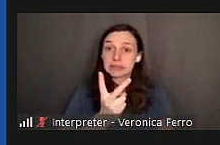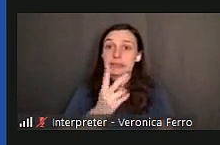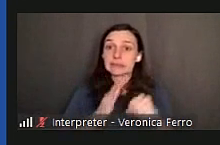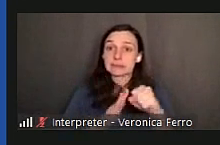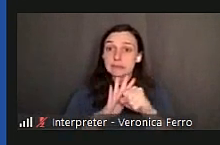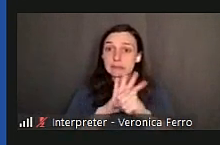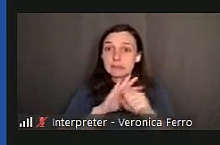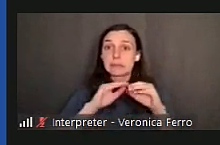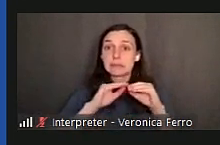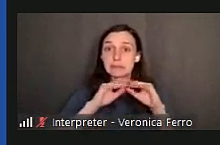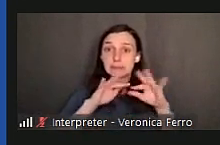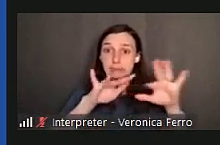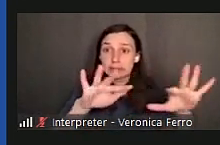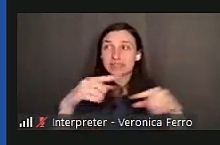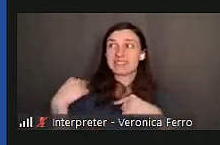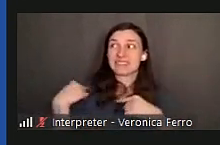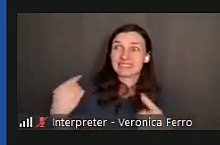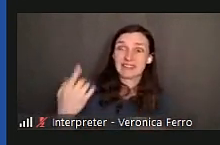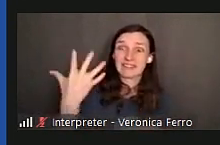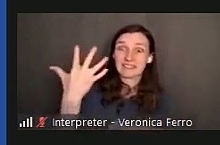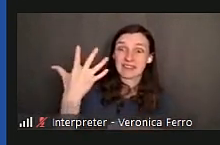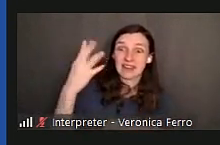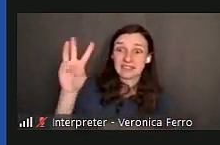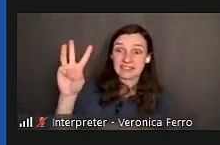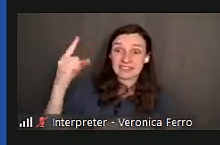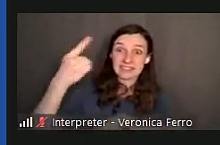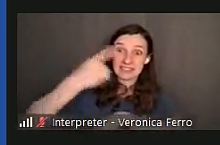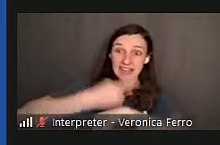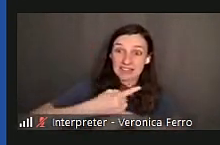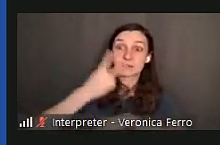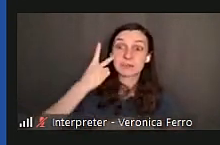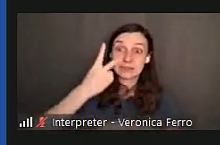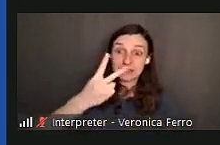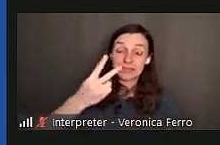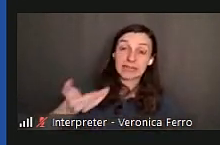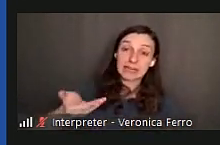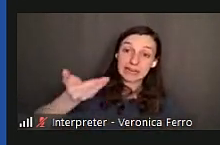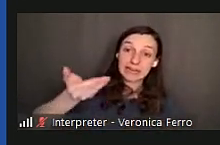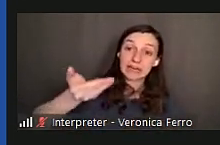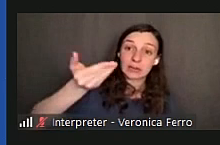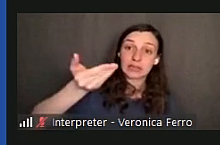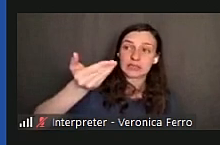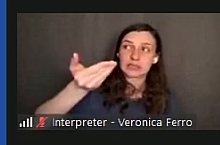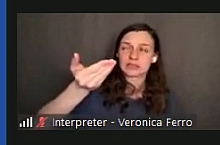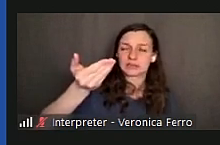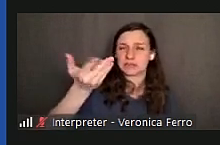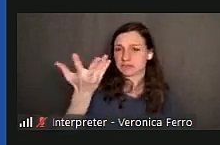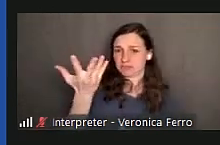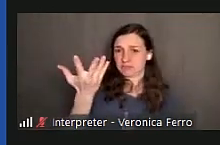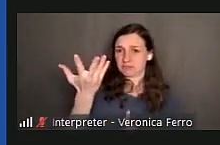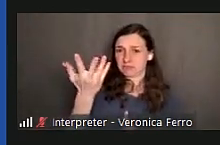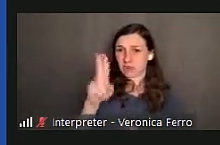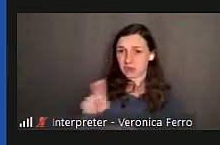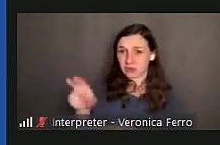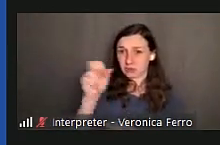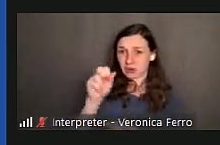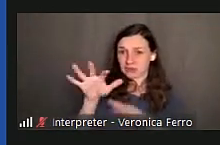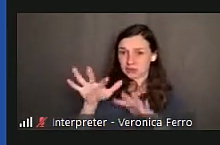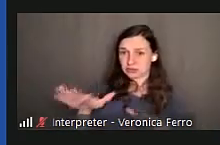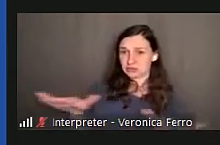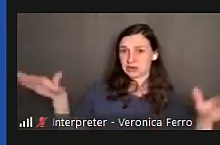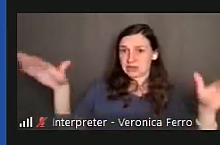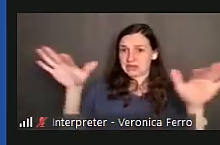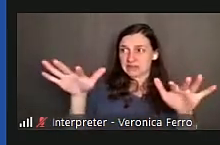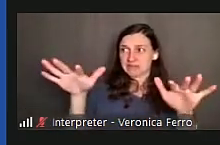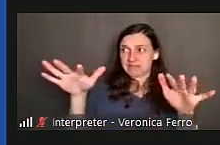last 5 or 6 days, it's been increasing while the rest of the U.S. isn't necessarily doing this. So what's going